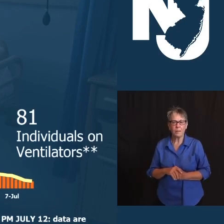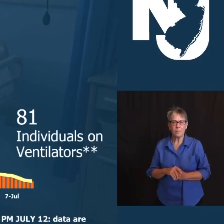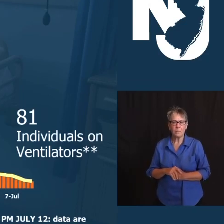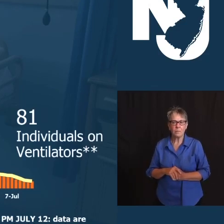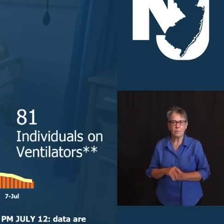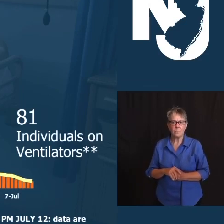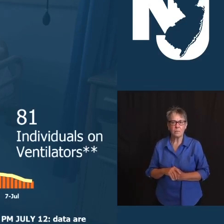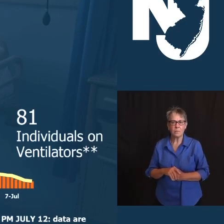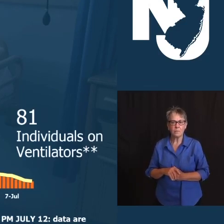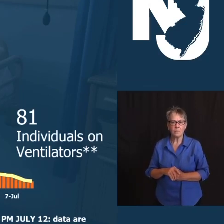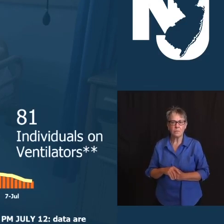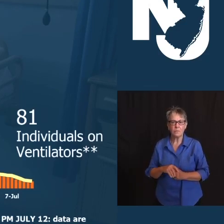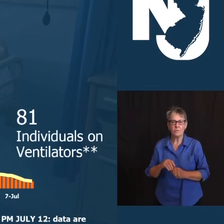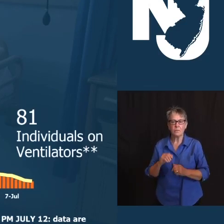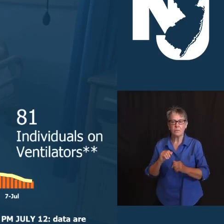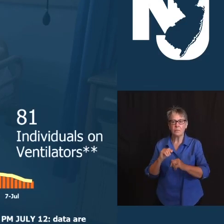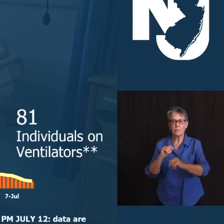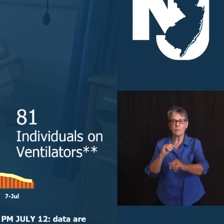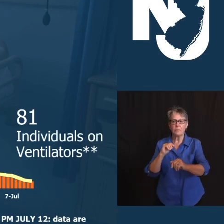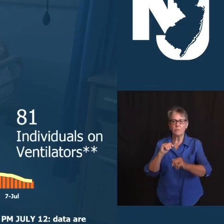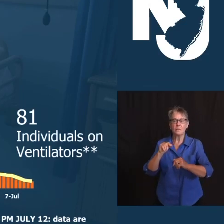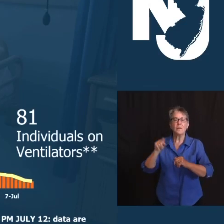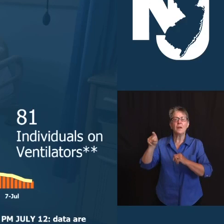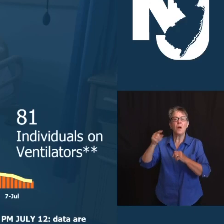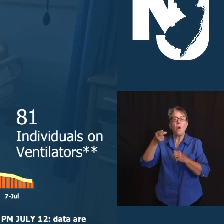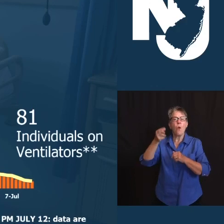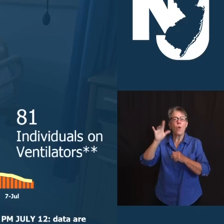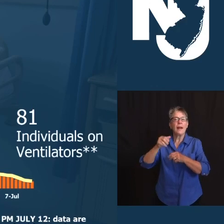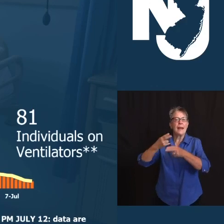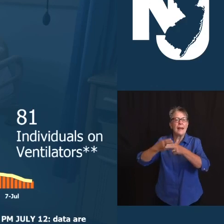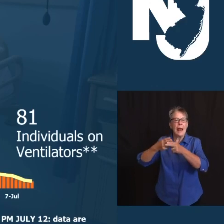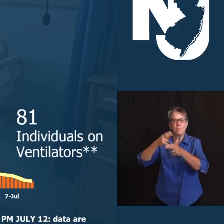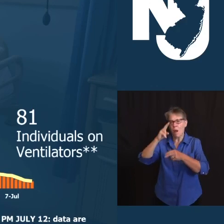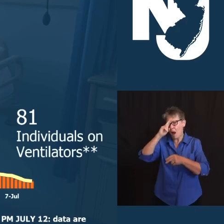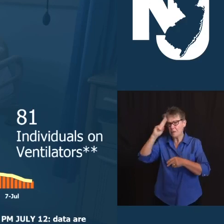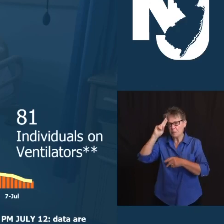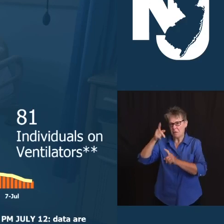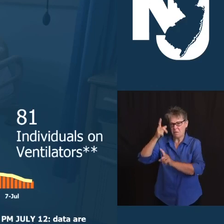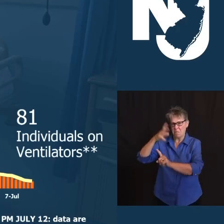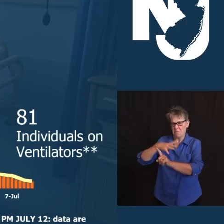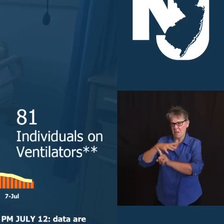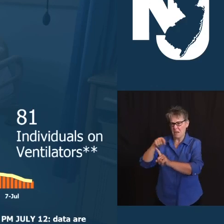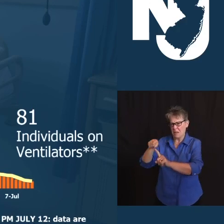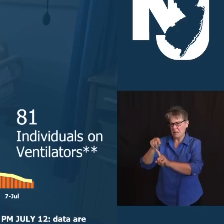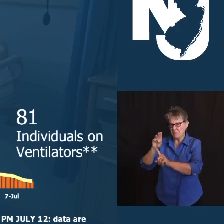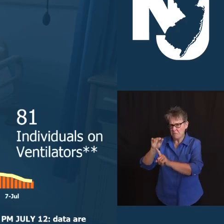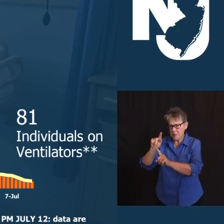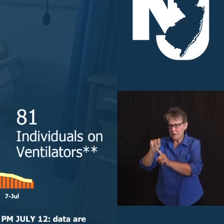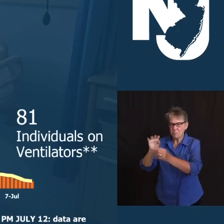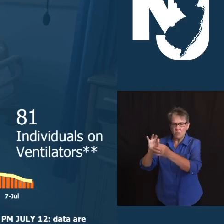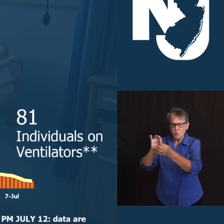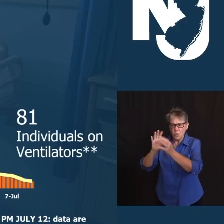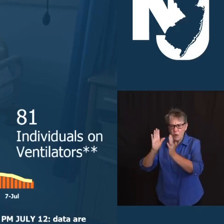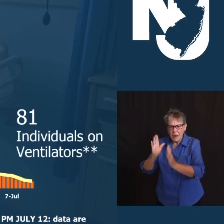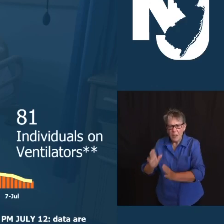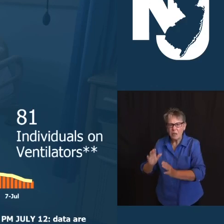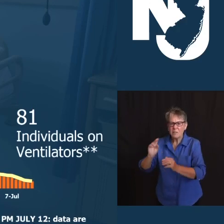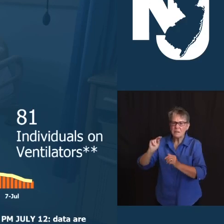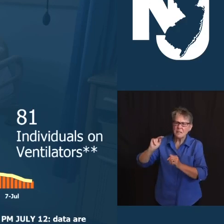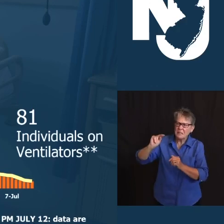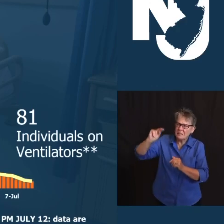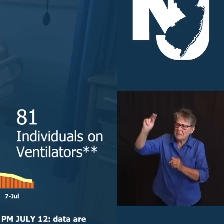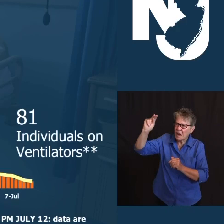O'Dodd at Cooper, who also double hats coordinating the South. And there's no question that